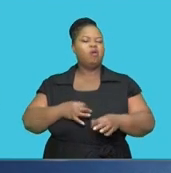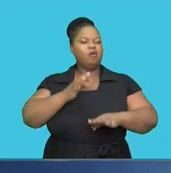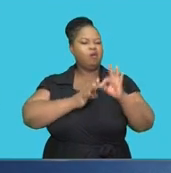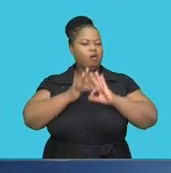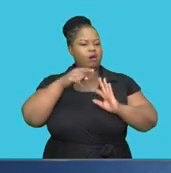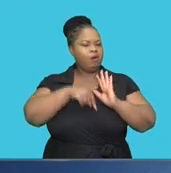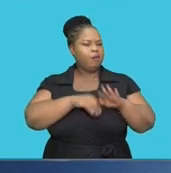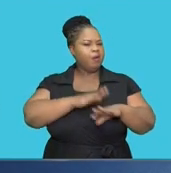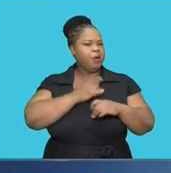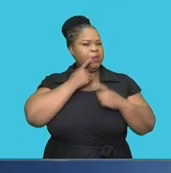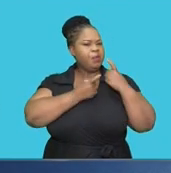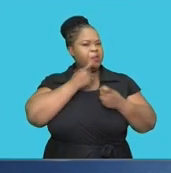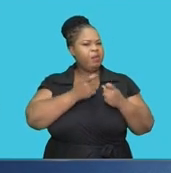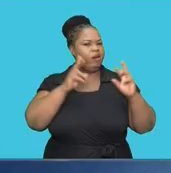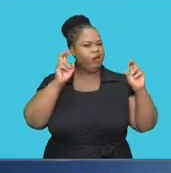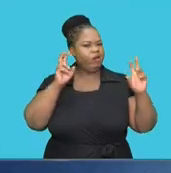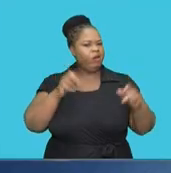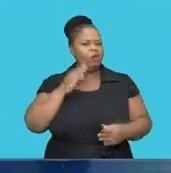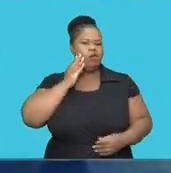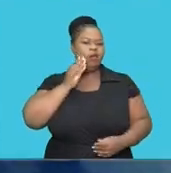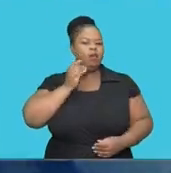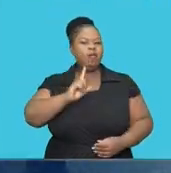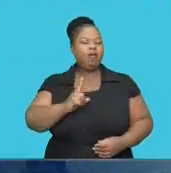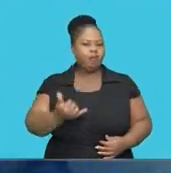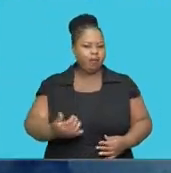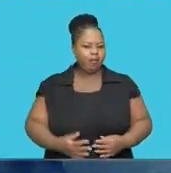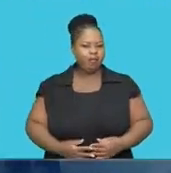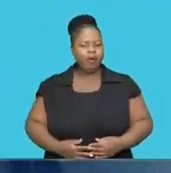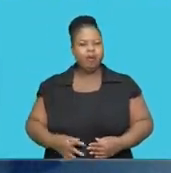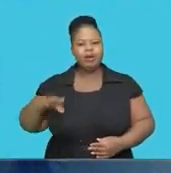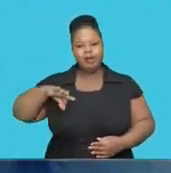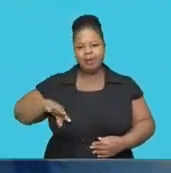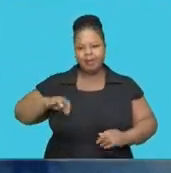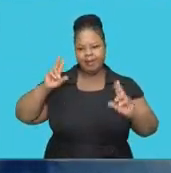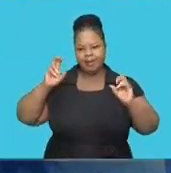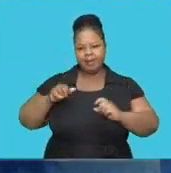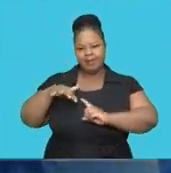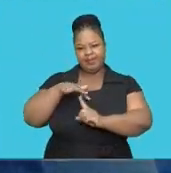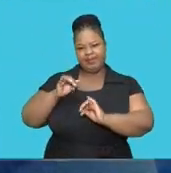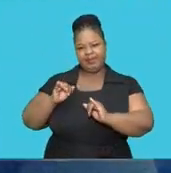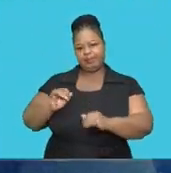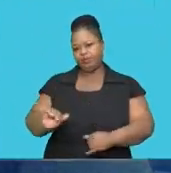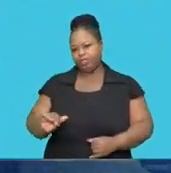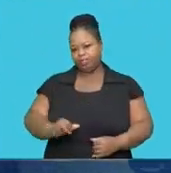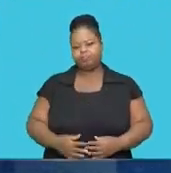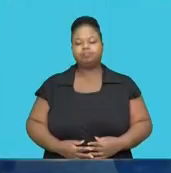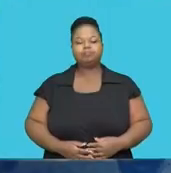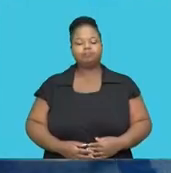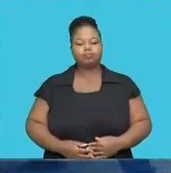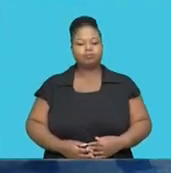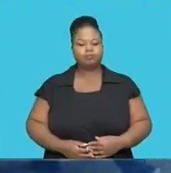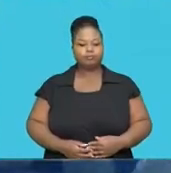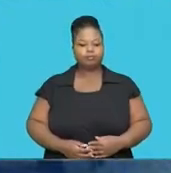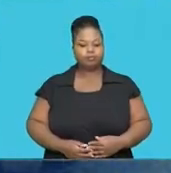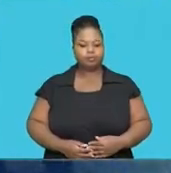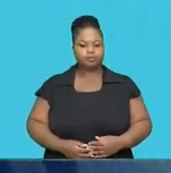about some of the cries and some of the issues that they are facing besides salary increases and the terrible working conditions.